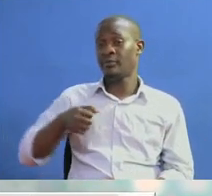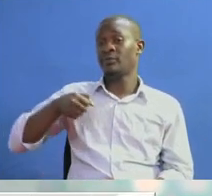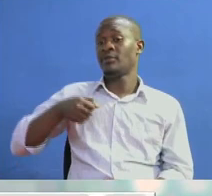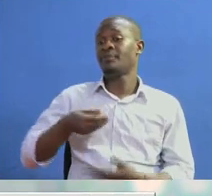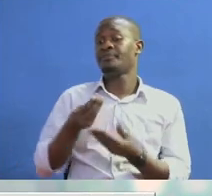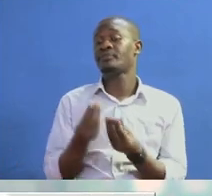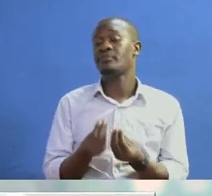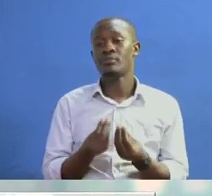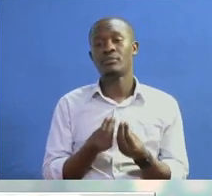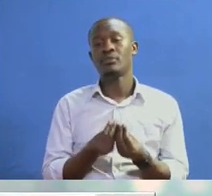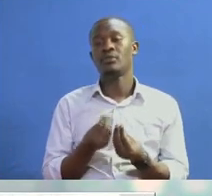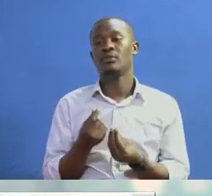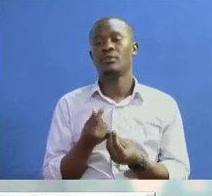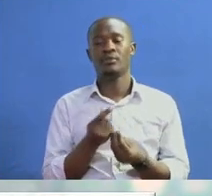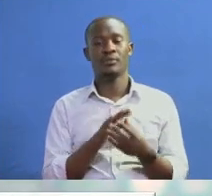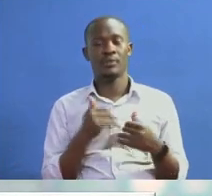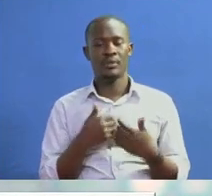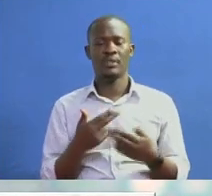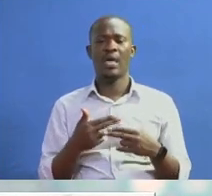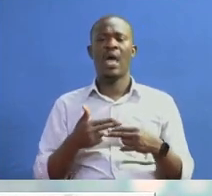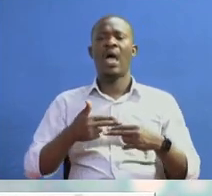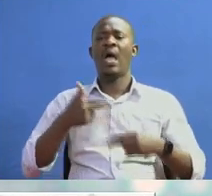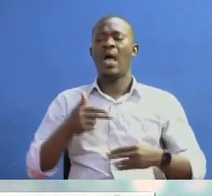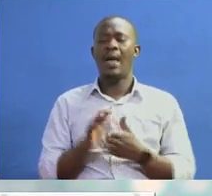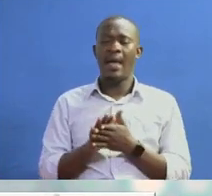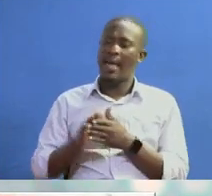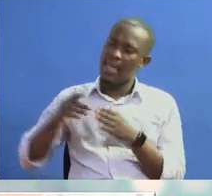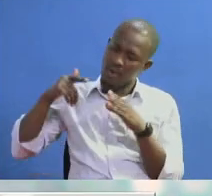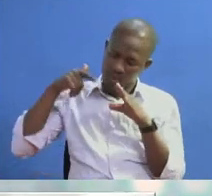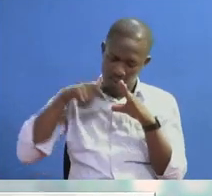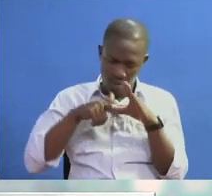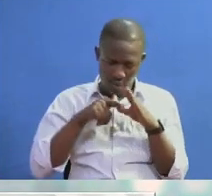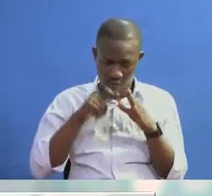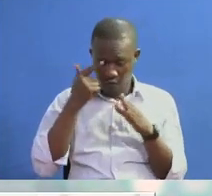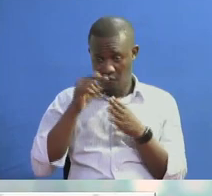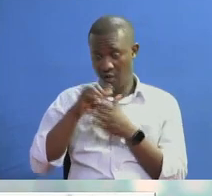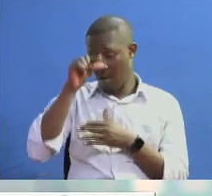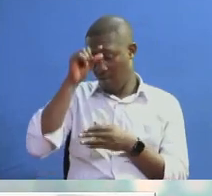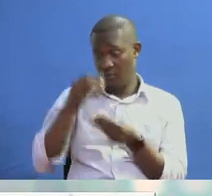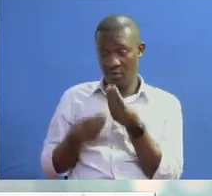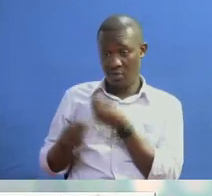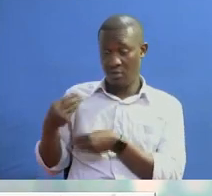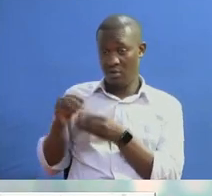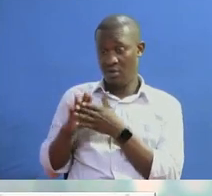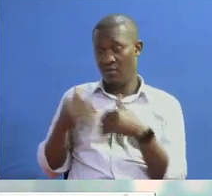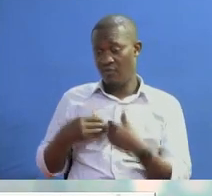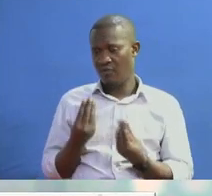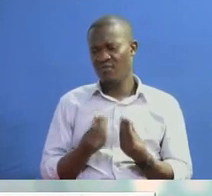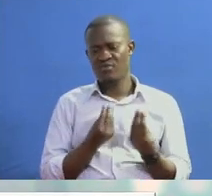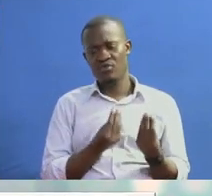little money, then there's a high loophole for corruption to happen. Because if you give a few millions